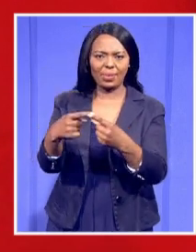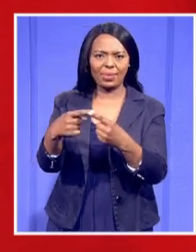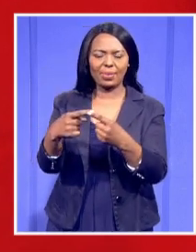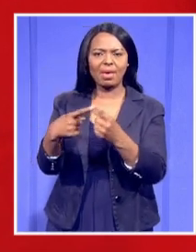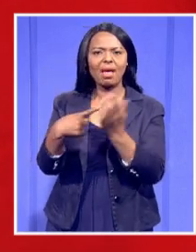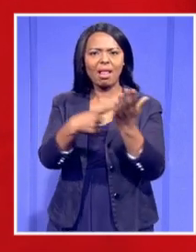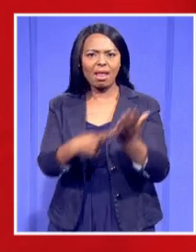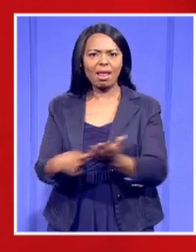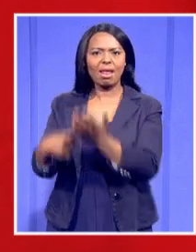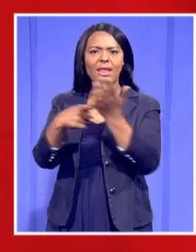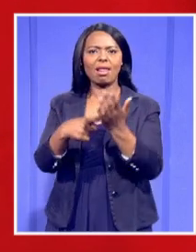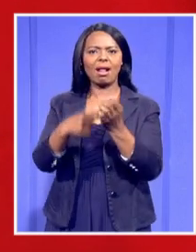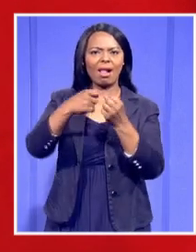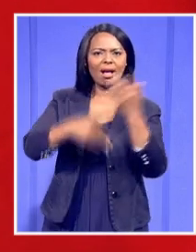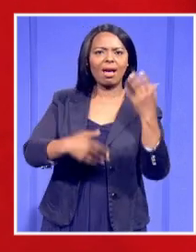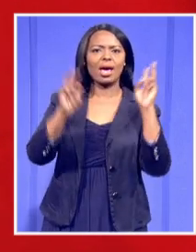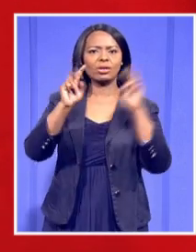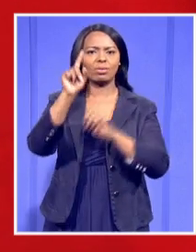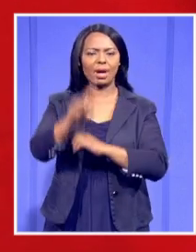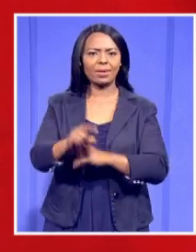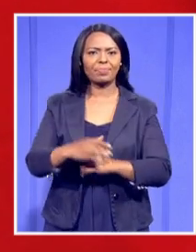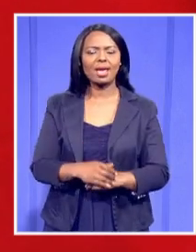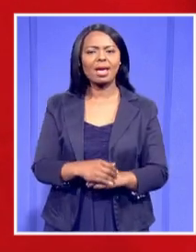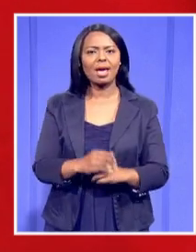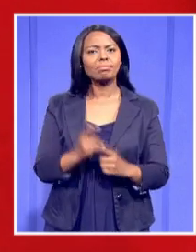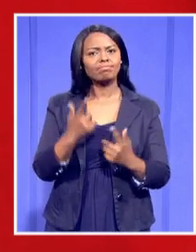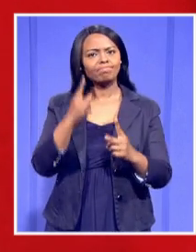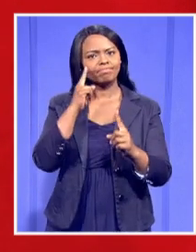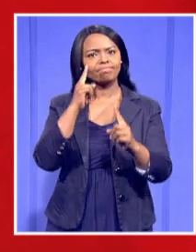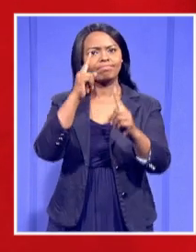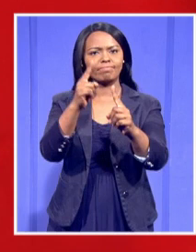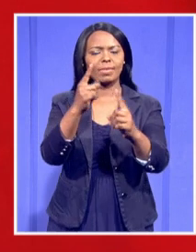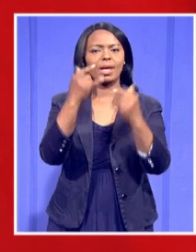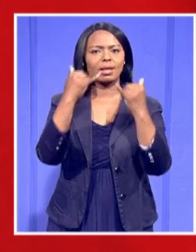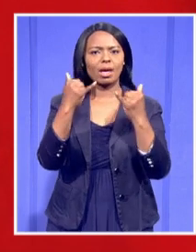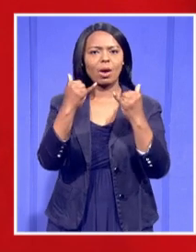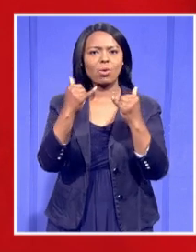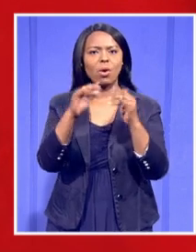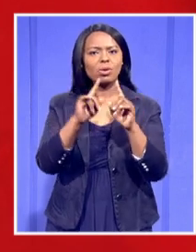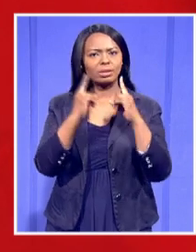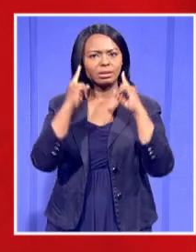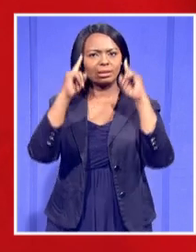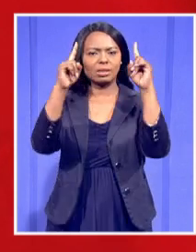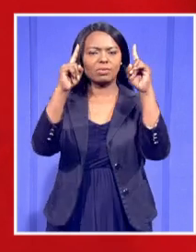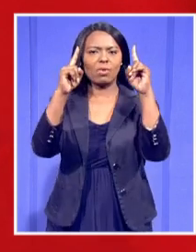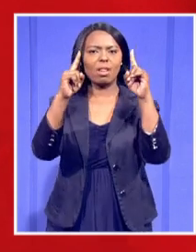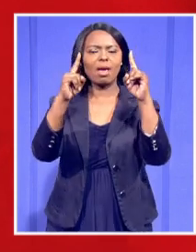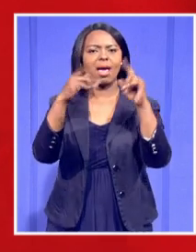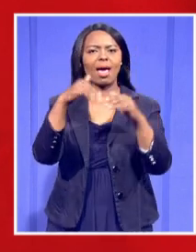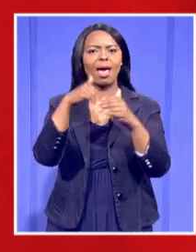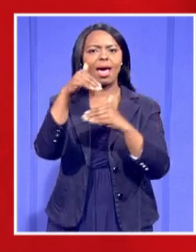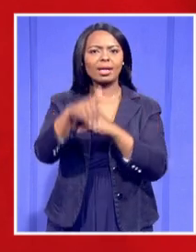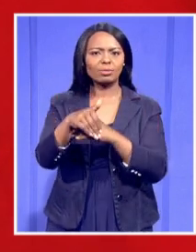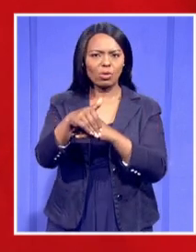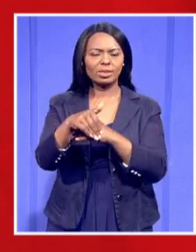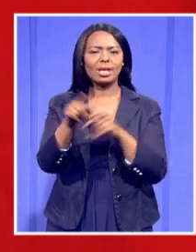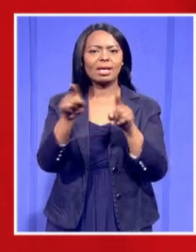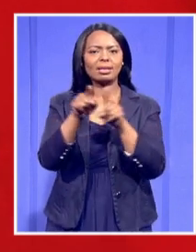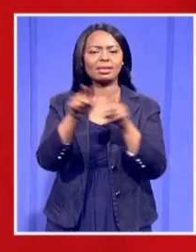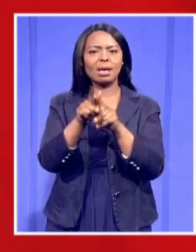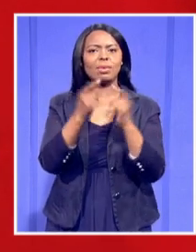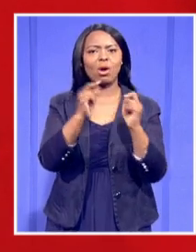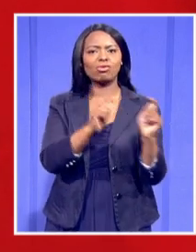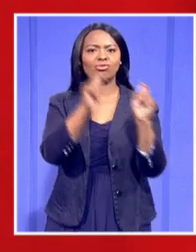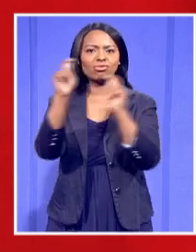We are determined to strengthen and continue the grain export under the Istanbul Agreement and the transfer of